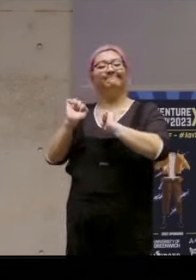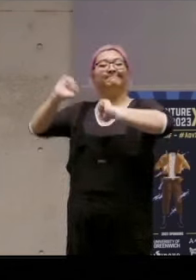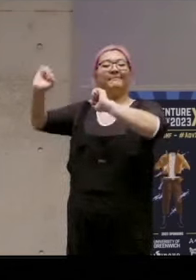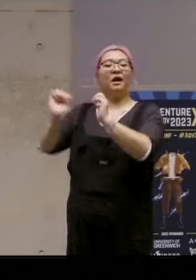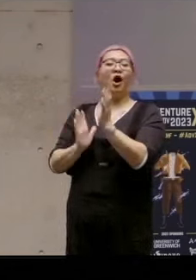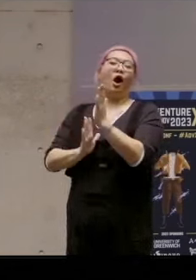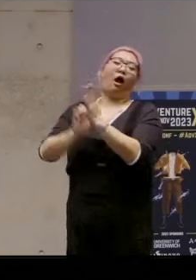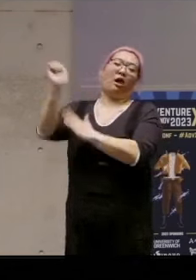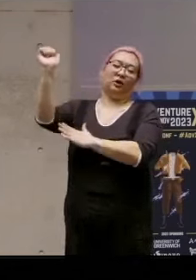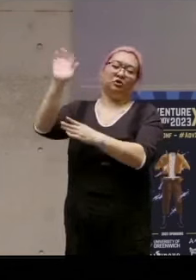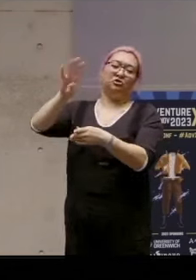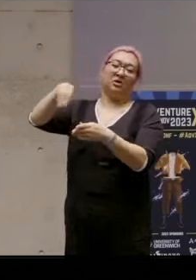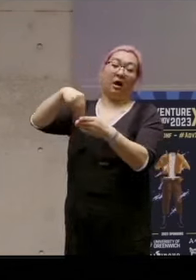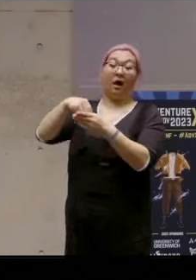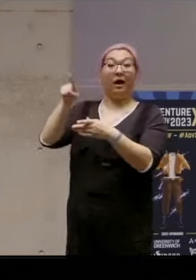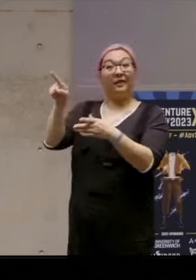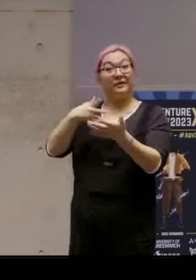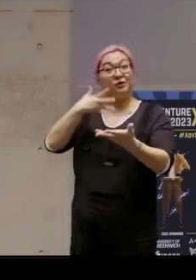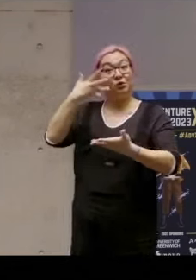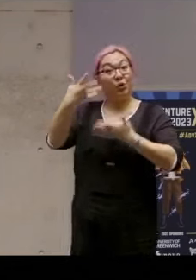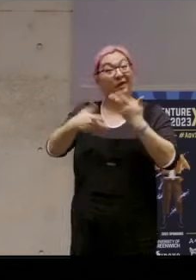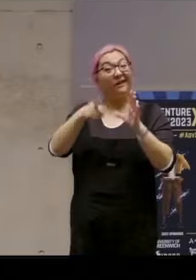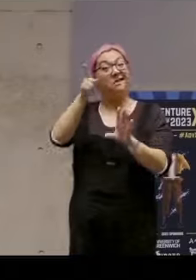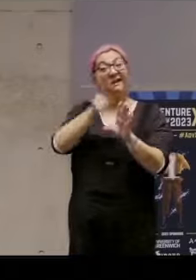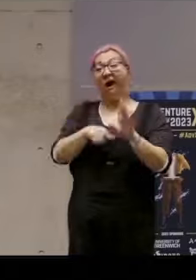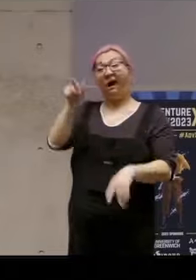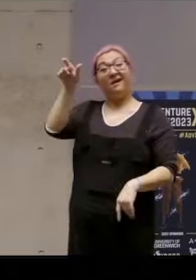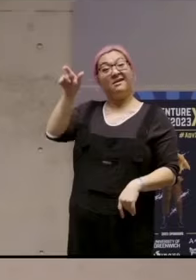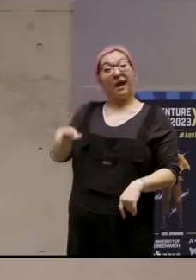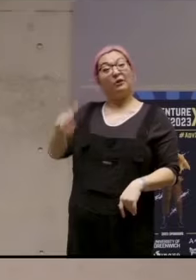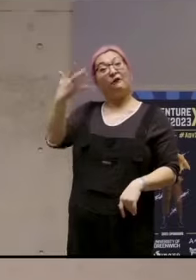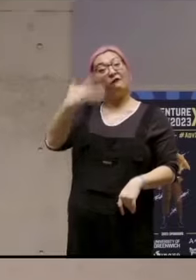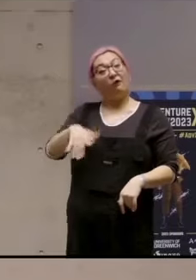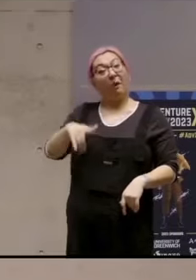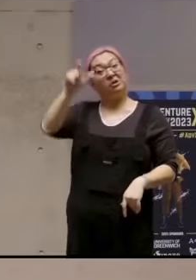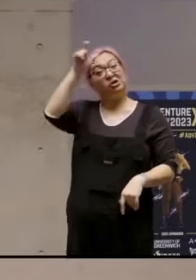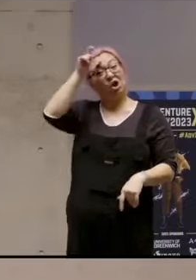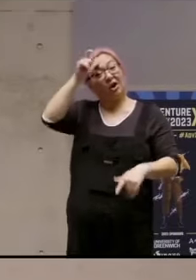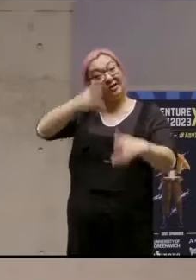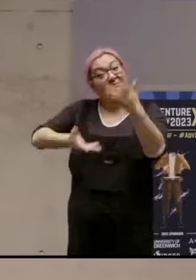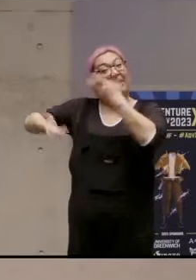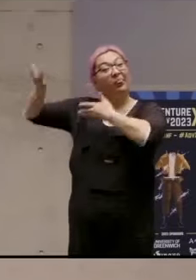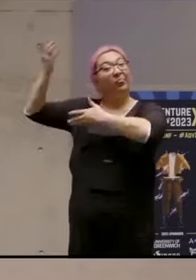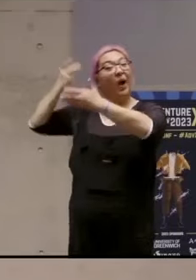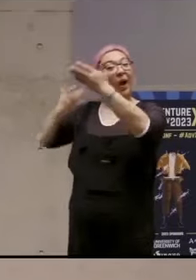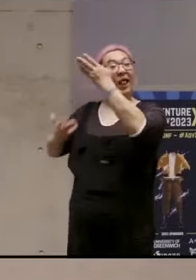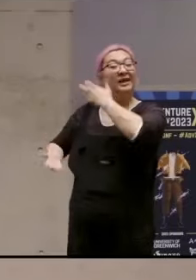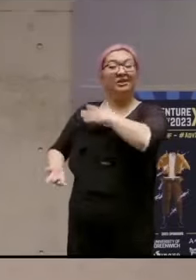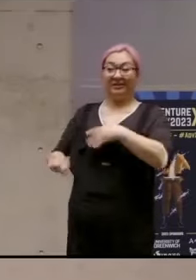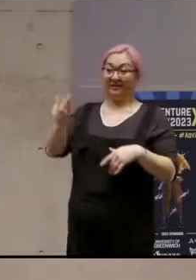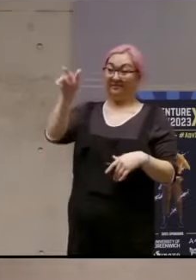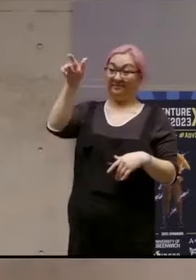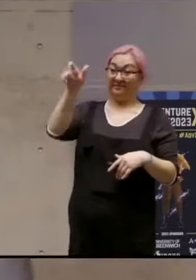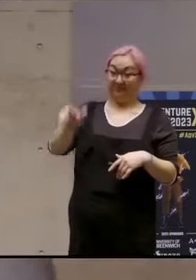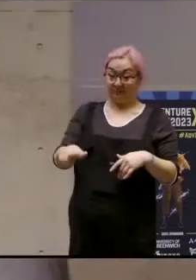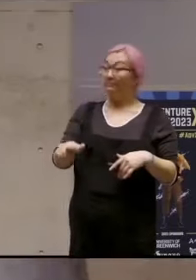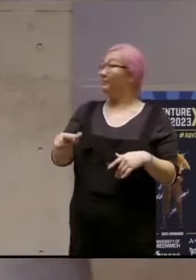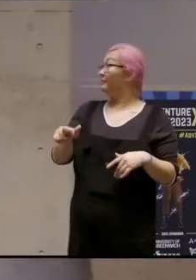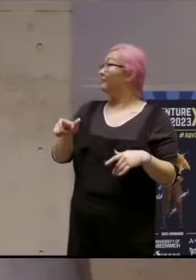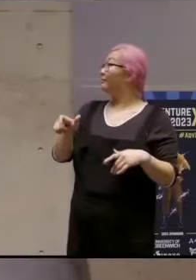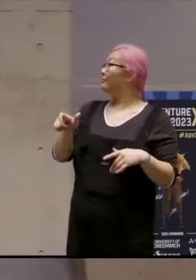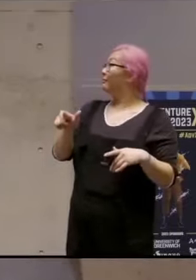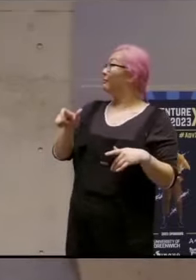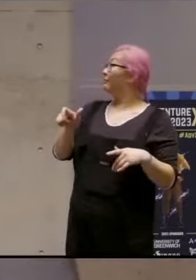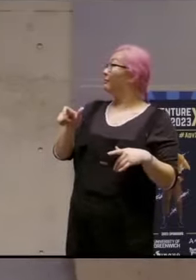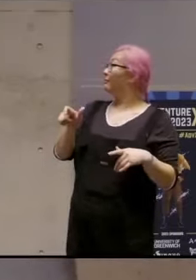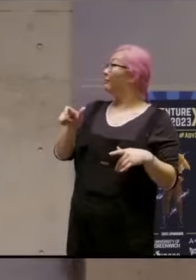adventure tells the story of a young character from Turkish mythology, Keloğlan, who is a reflection of the fool archetype and depicted